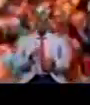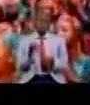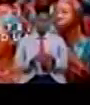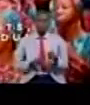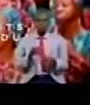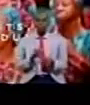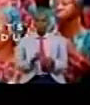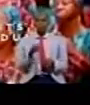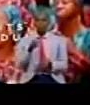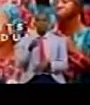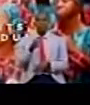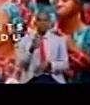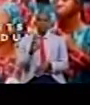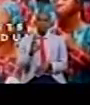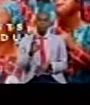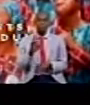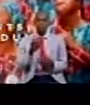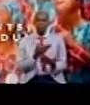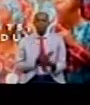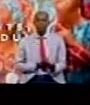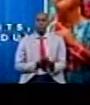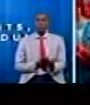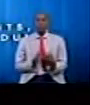display year and day. And